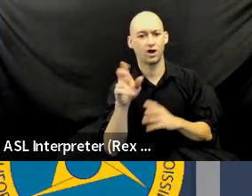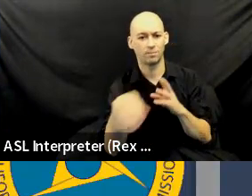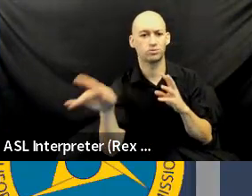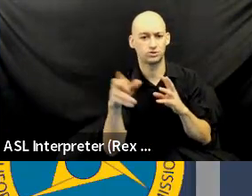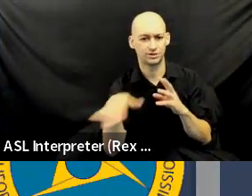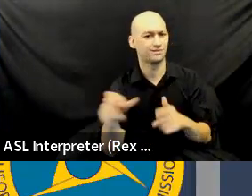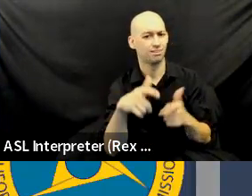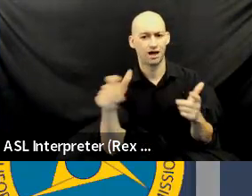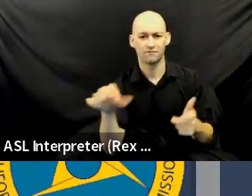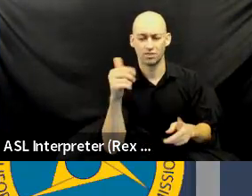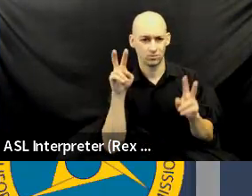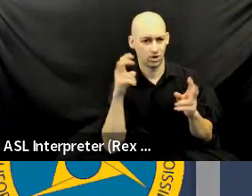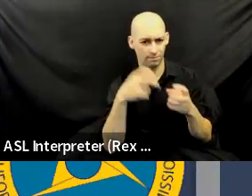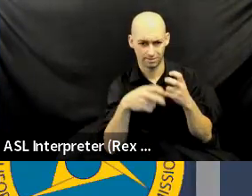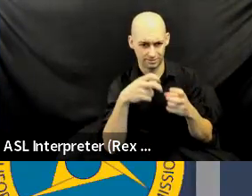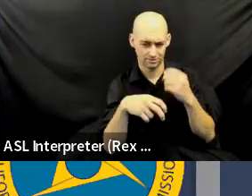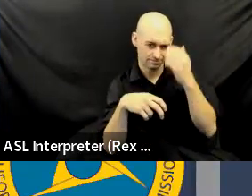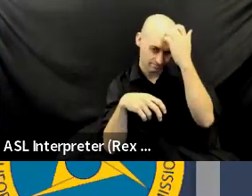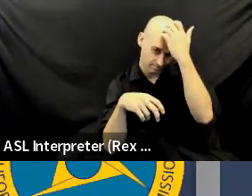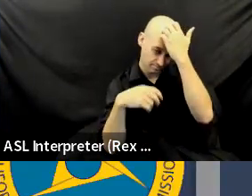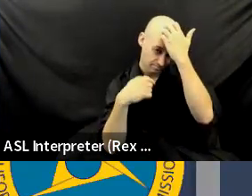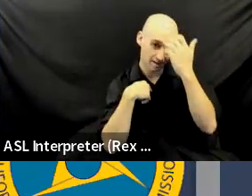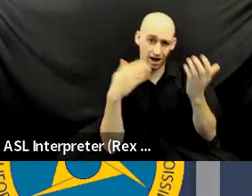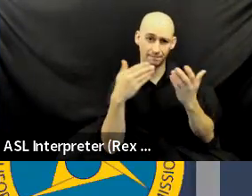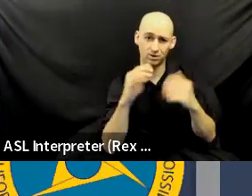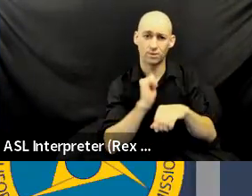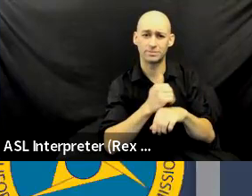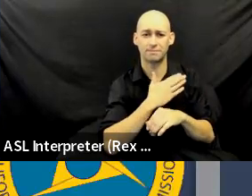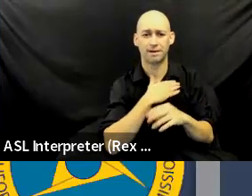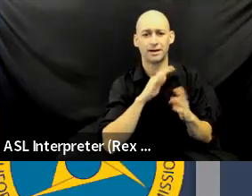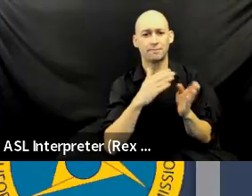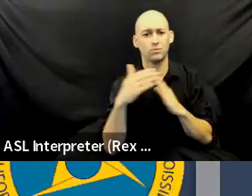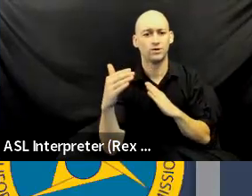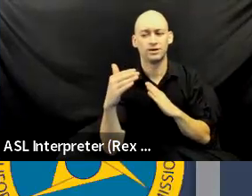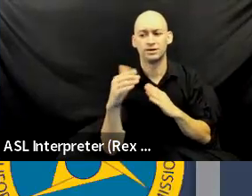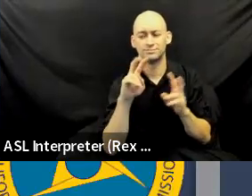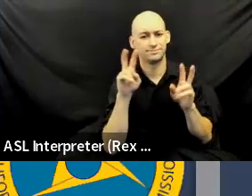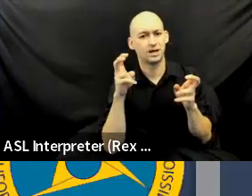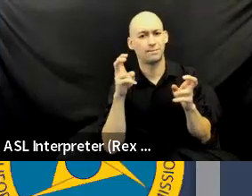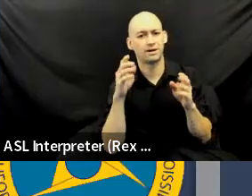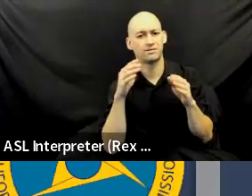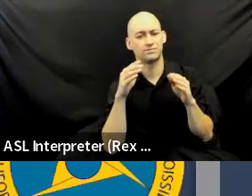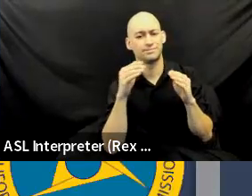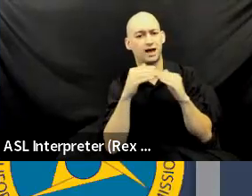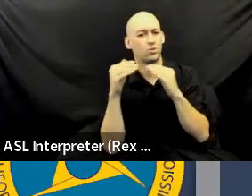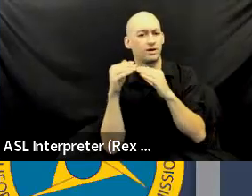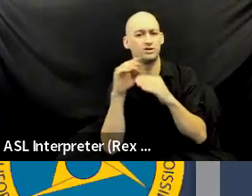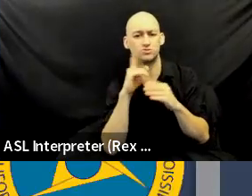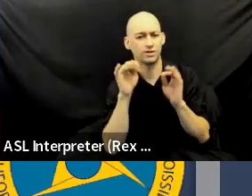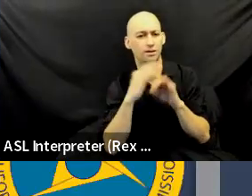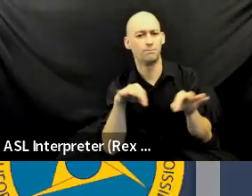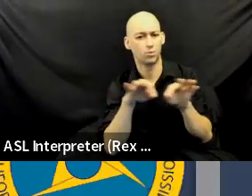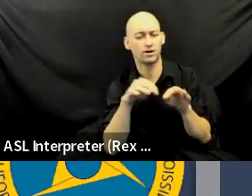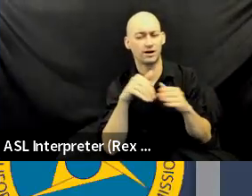other problems. I'm here representing my community. And the topic of equity is very important, especially in